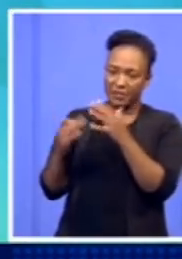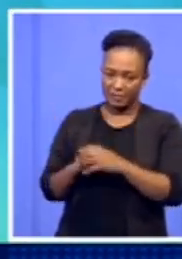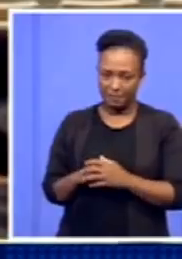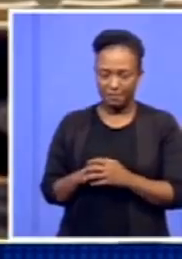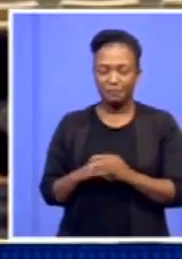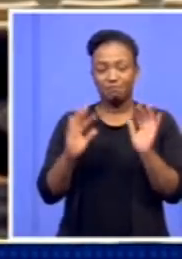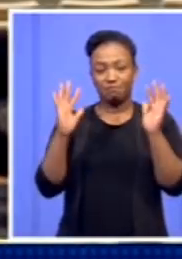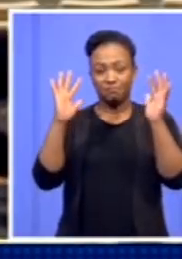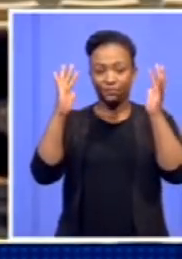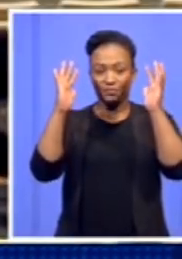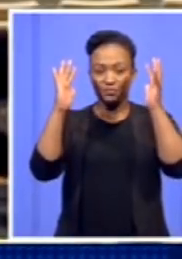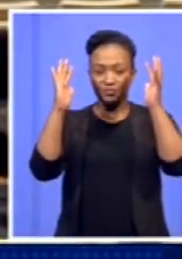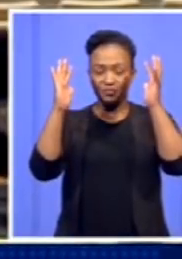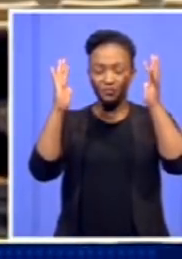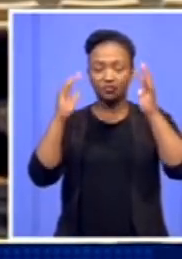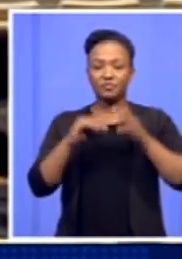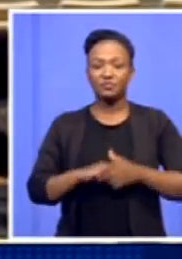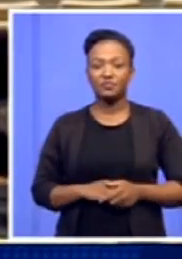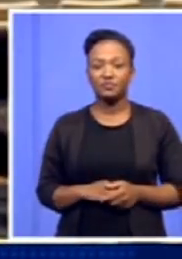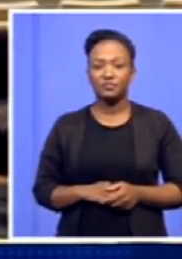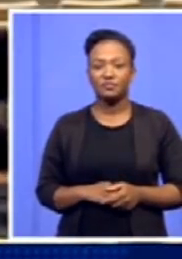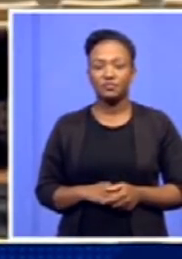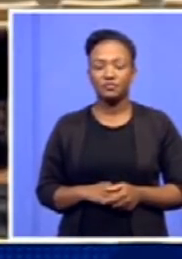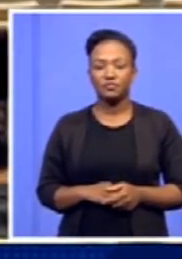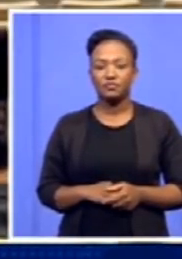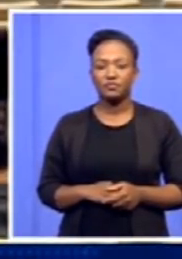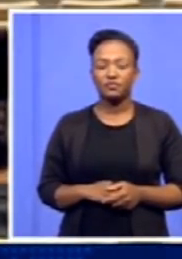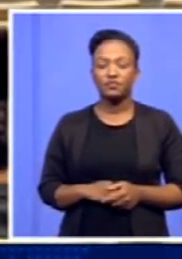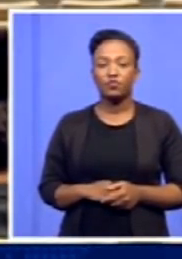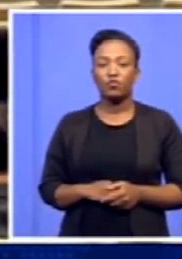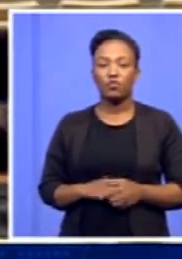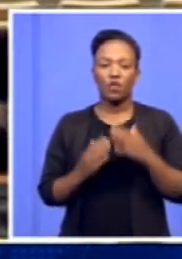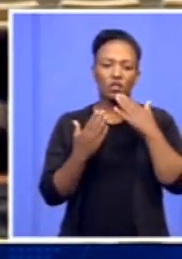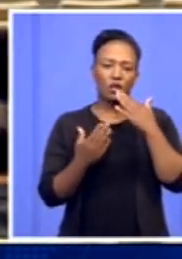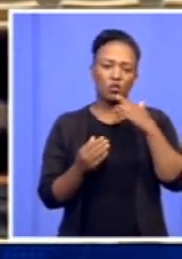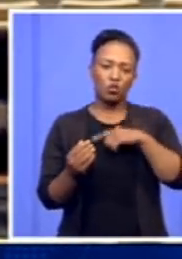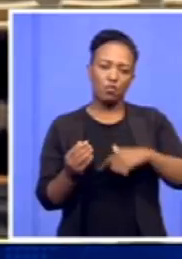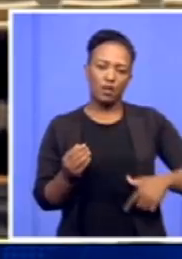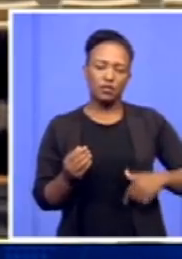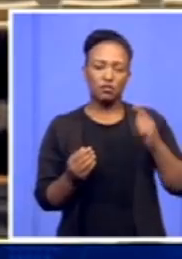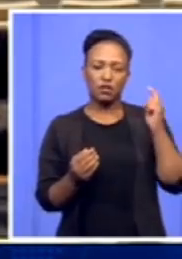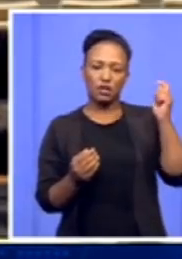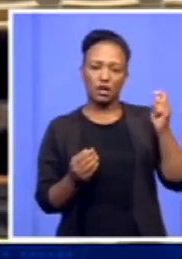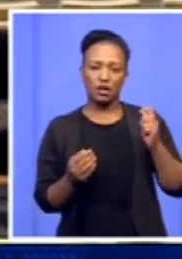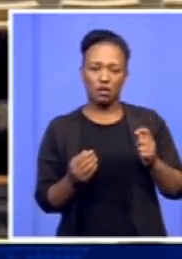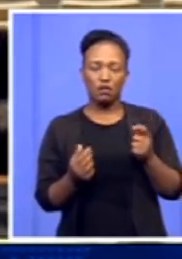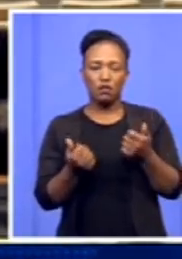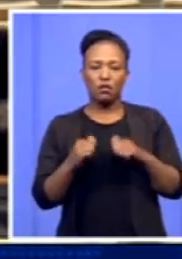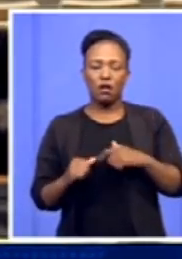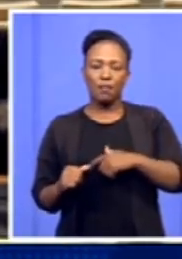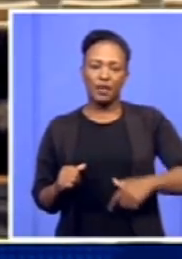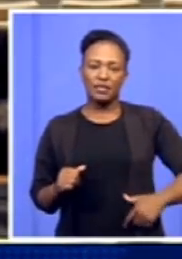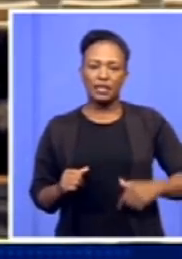A big thank you, President from Kenya. Now I invite the President of Nigeria to take the floor, please.